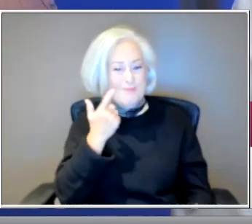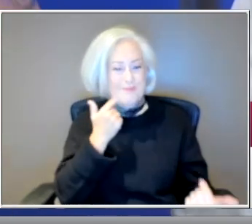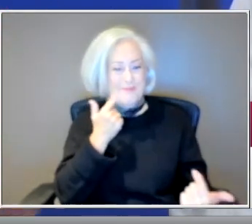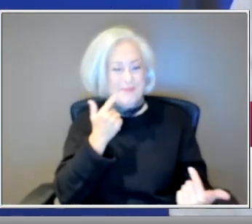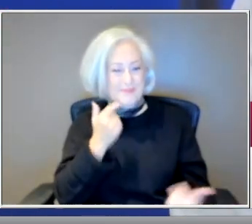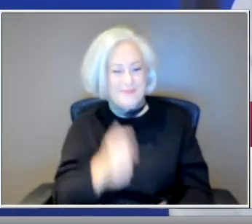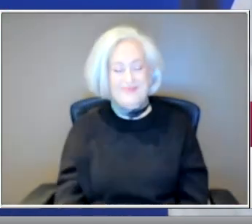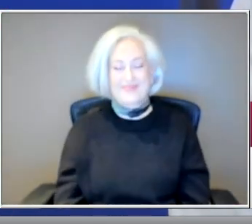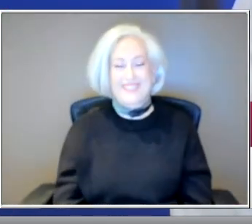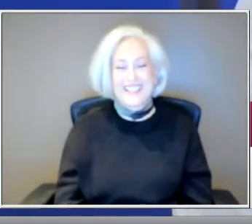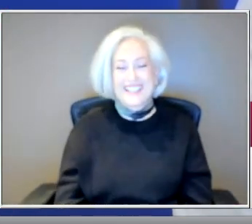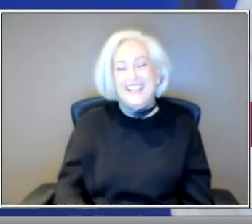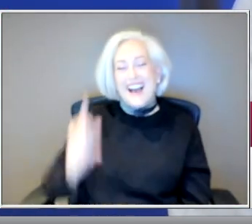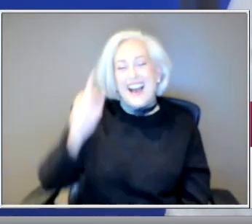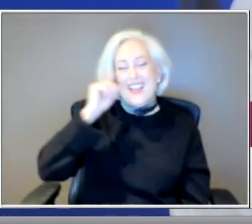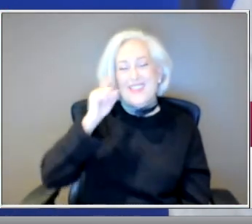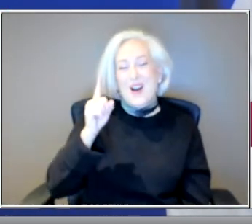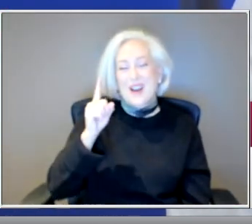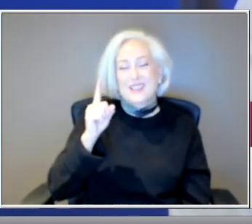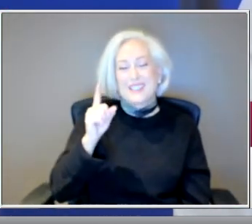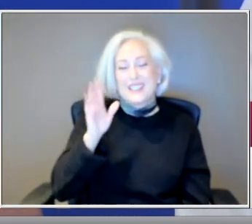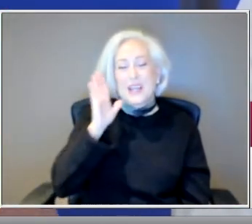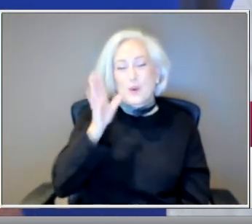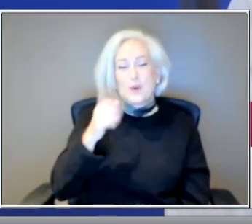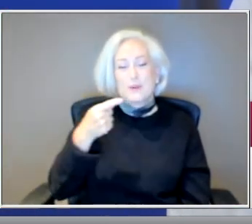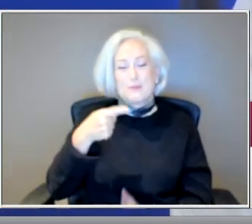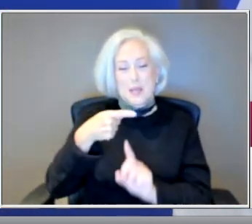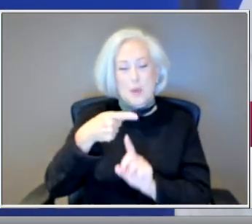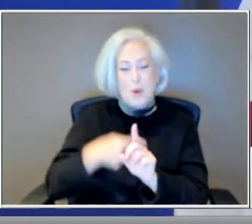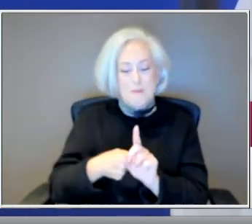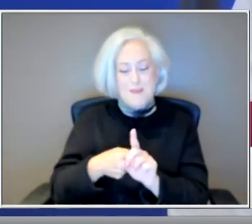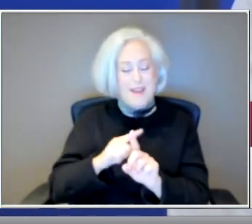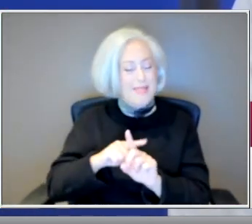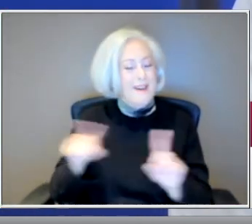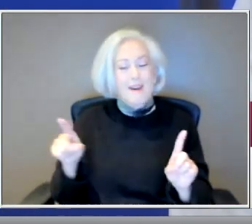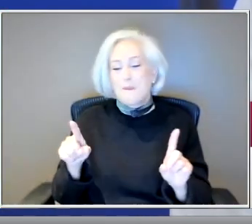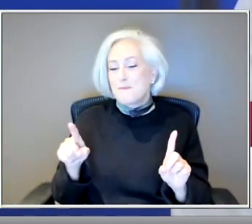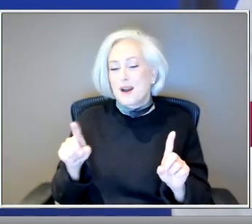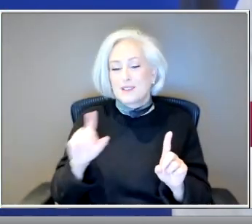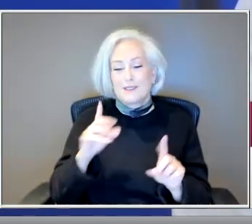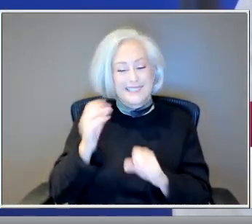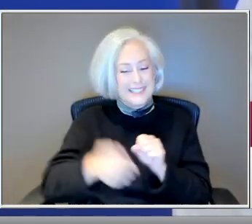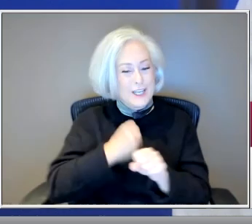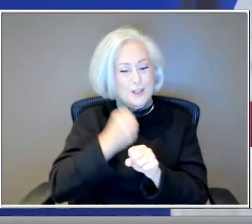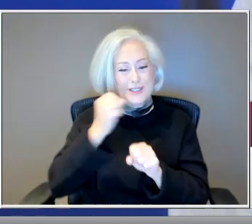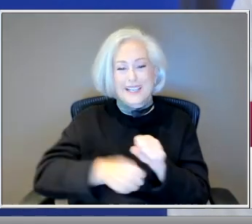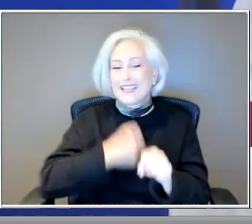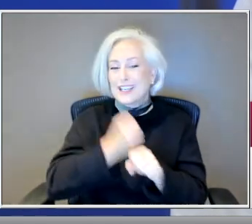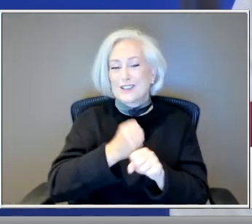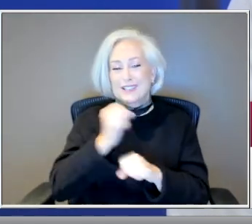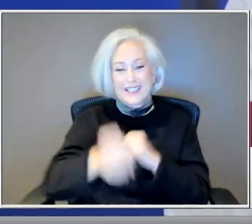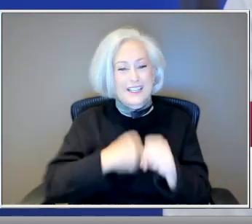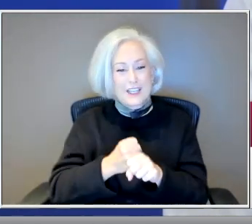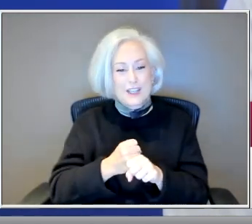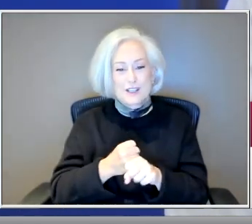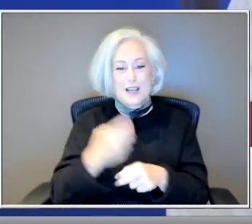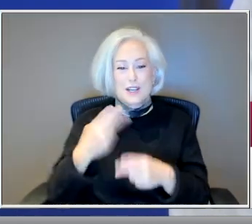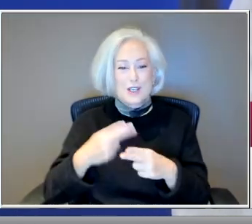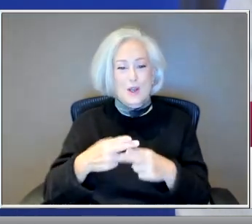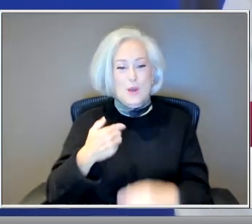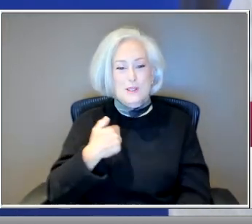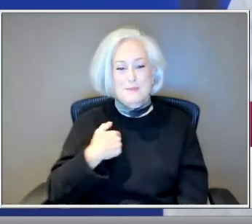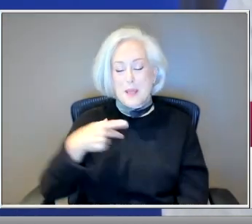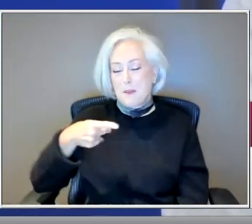I thought it was going to be like a 1-month thing. It ended up being like a couple of years, Oh my gosh, I think now that's she calls me hilarious. Poppy. But yeah, they